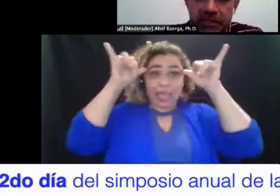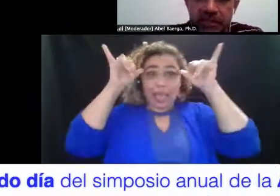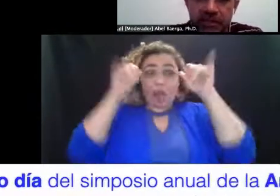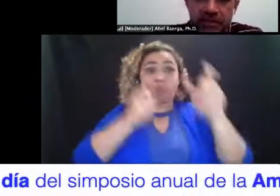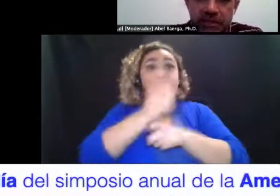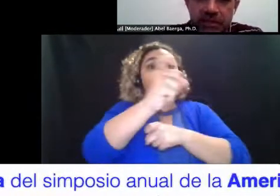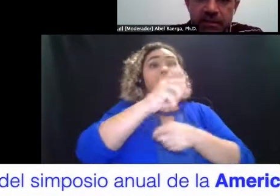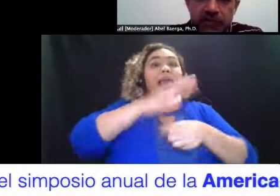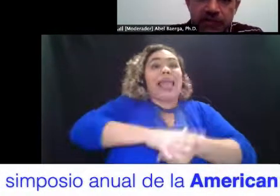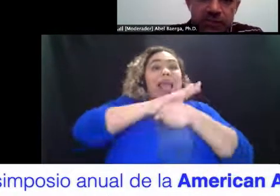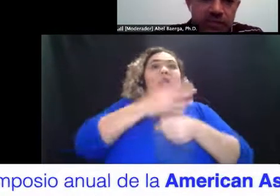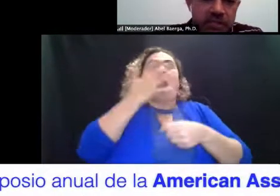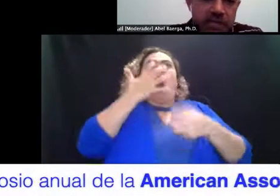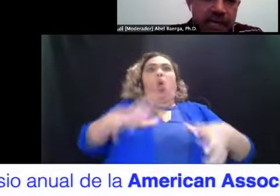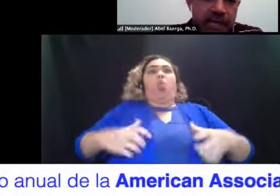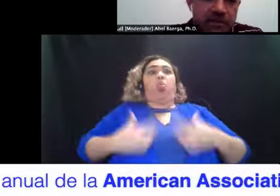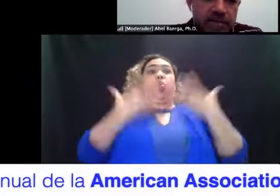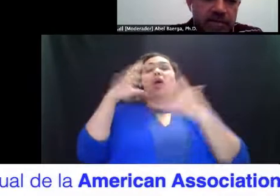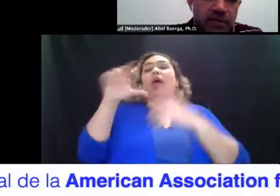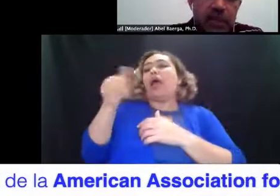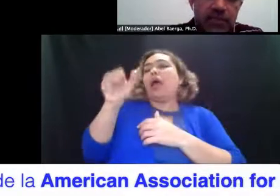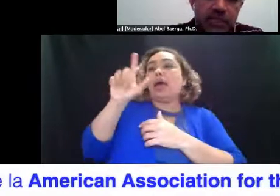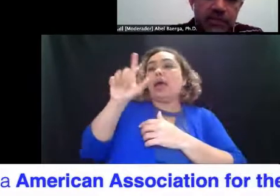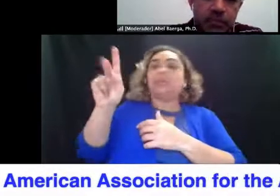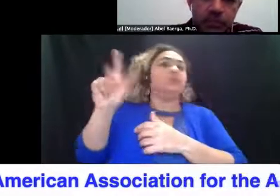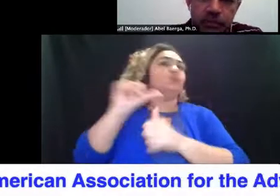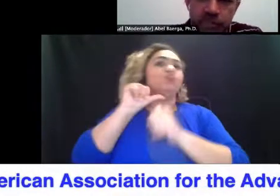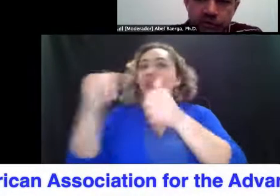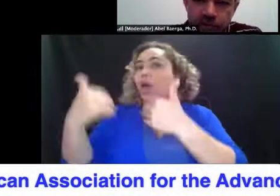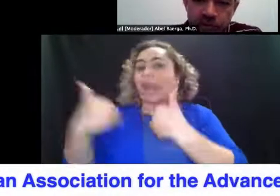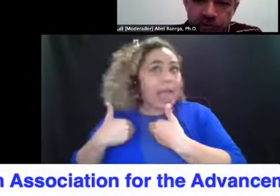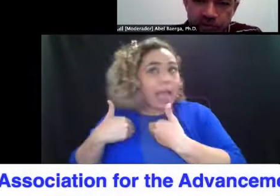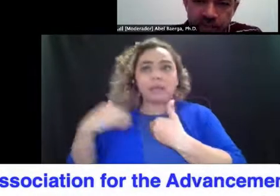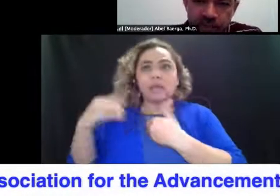stress versus slick cows that have not been exposed to heat